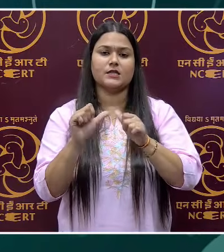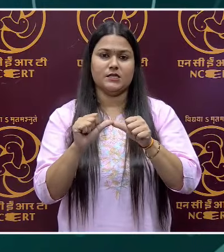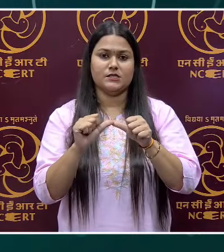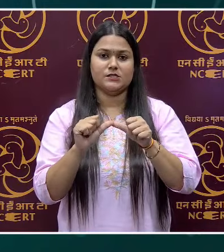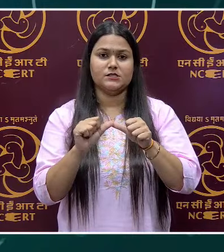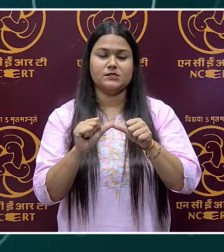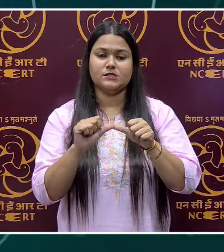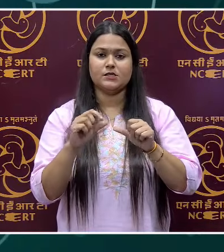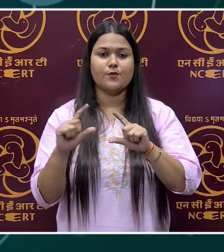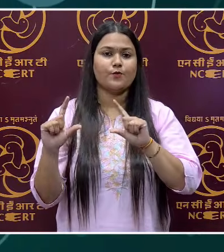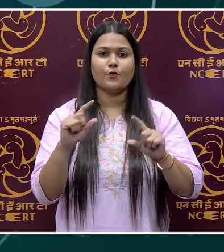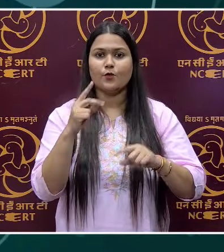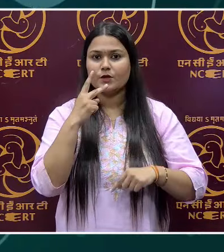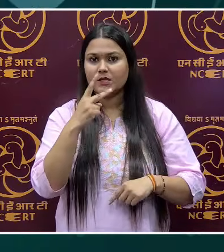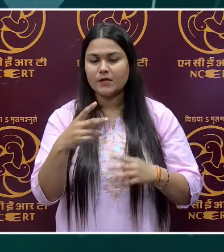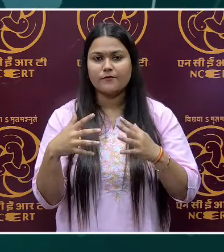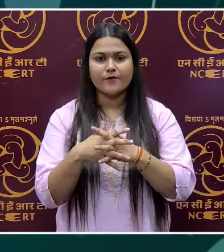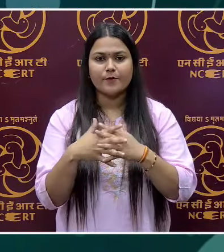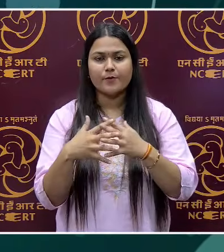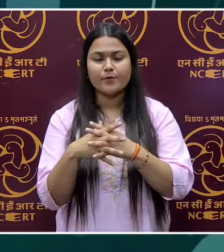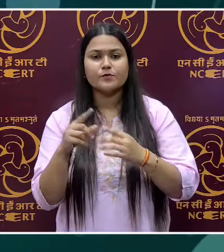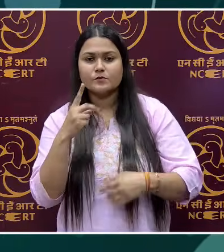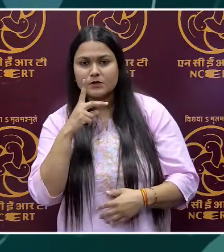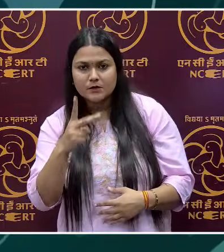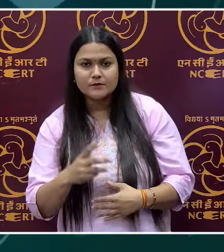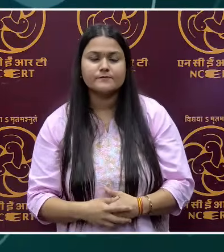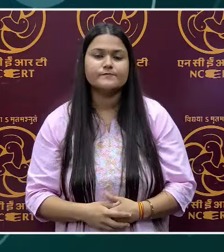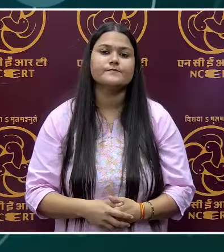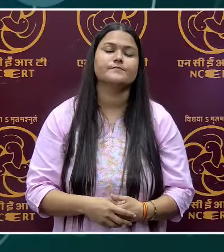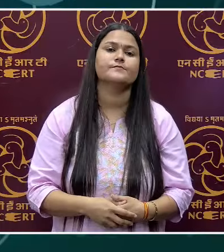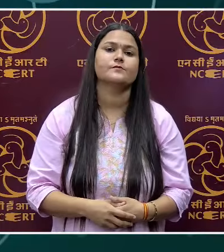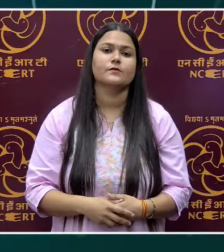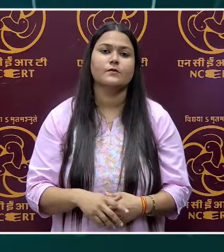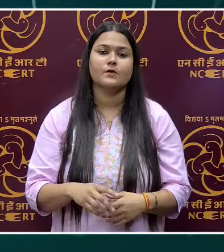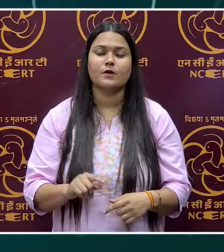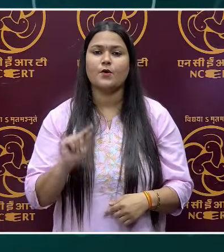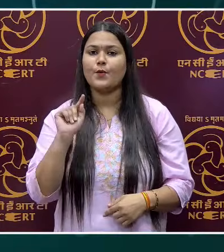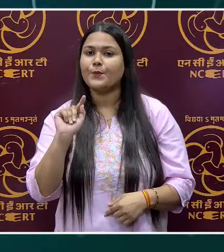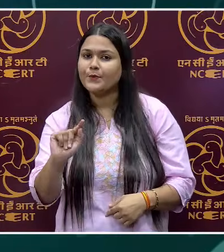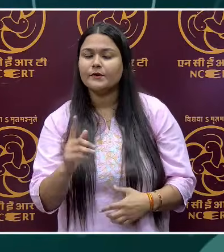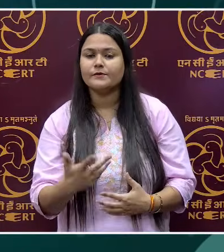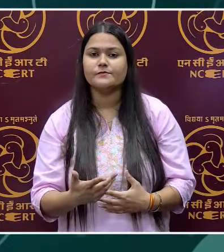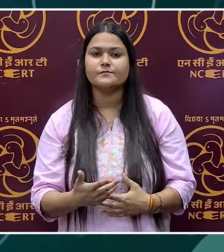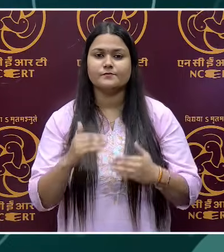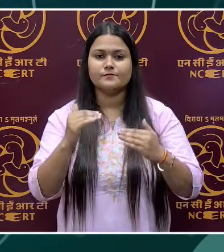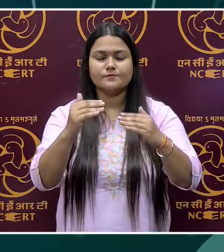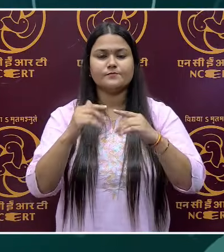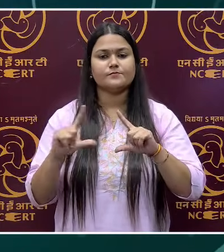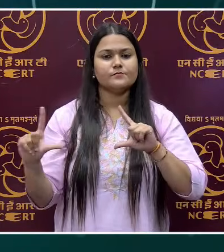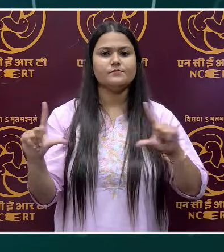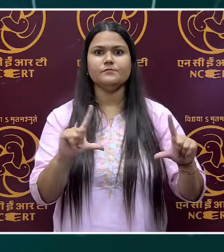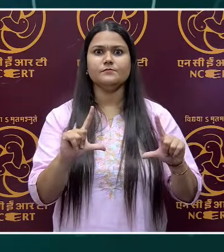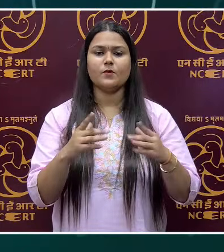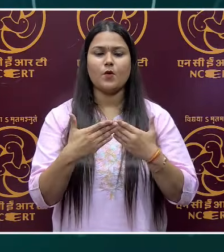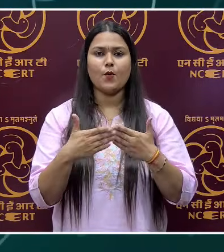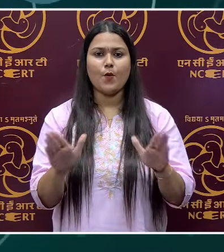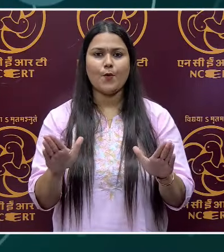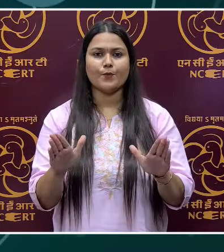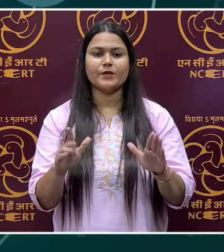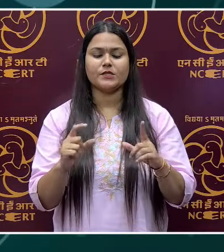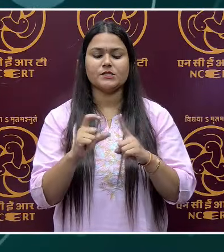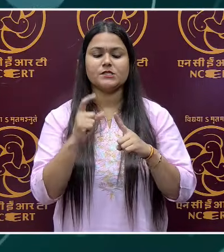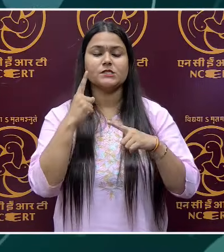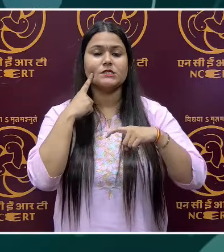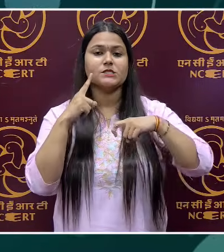diksha.gov.in in your browser, and you will land into the Diksha portal. Here you can see